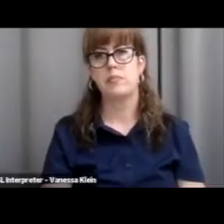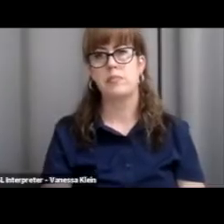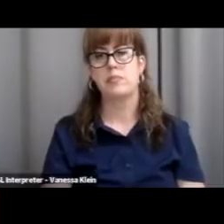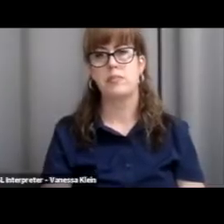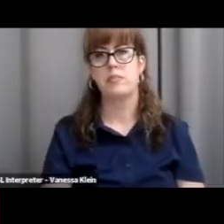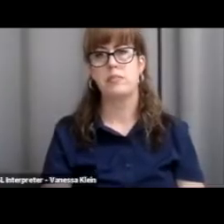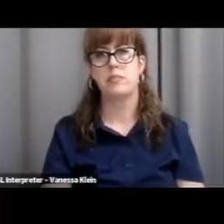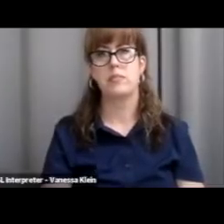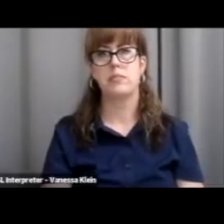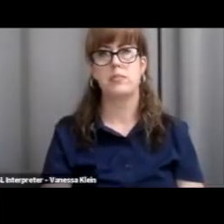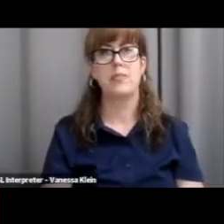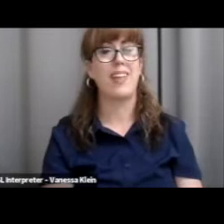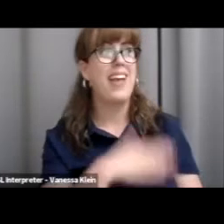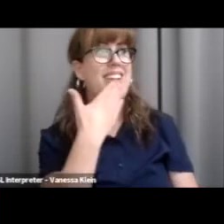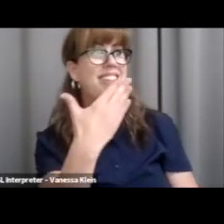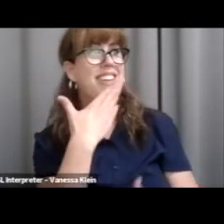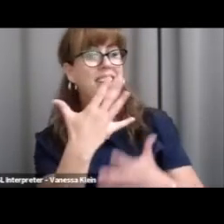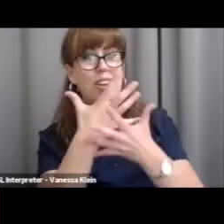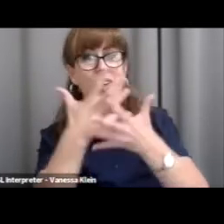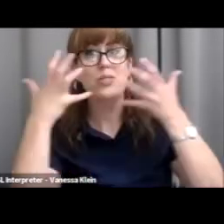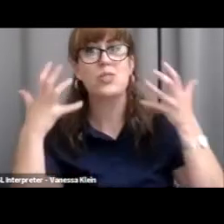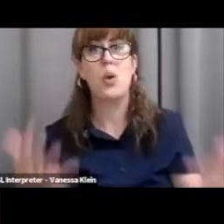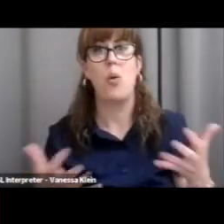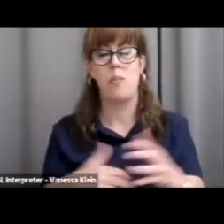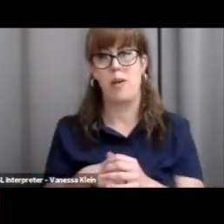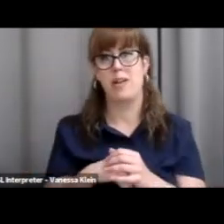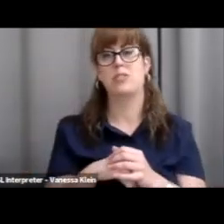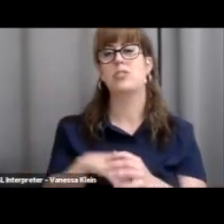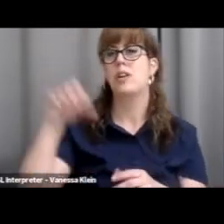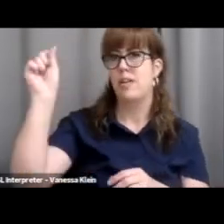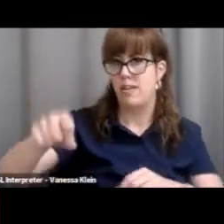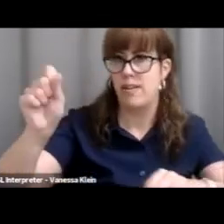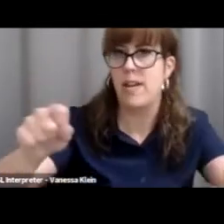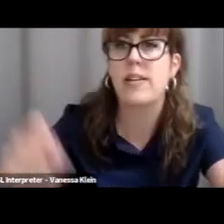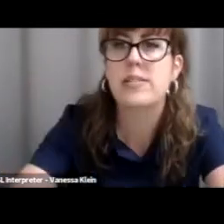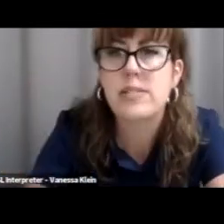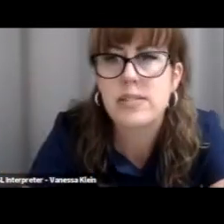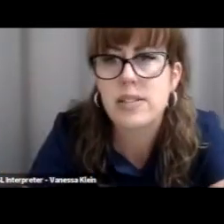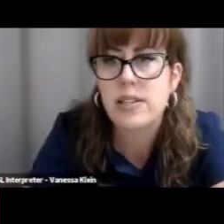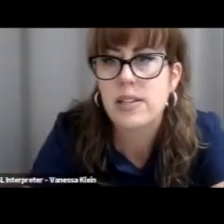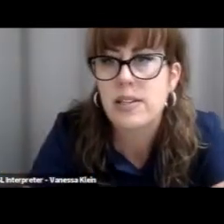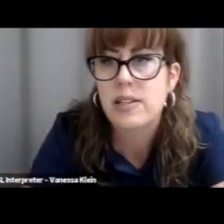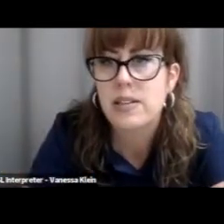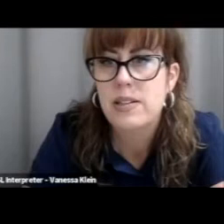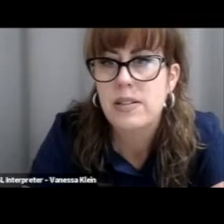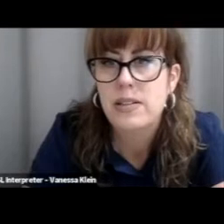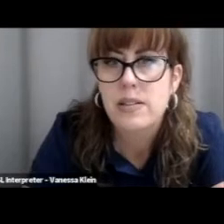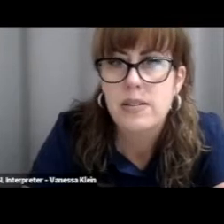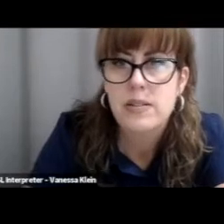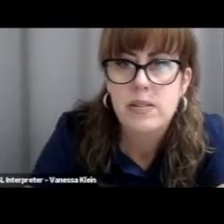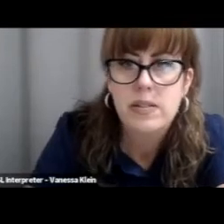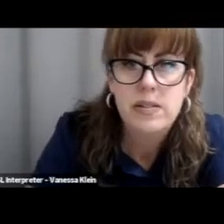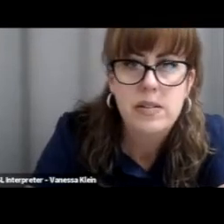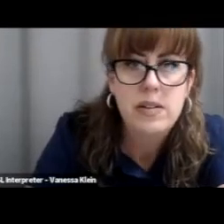Thank you so much, Dr. McTaggart. There's a lot to unpack here. Just for everyone who is watching,